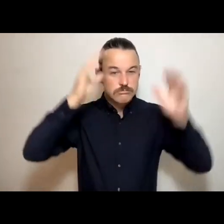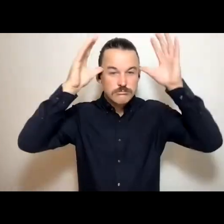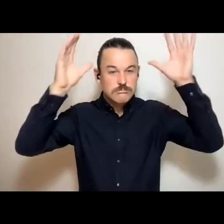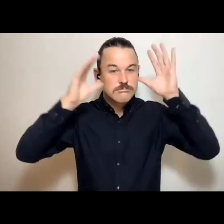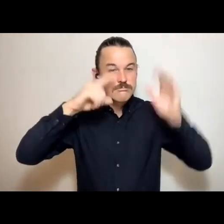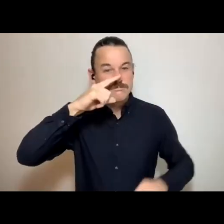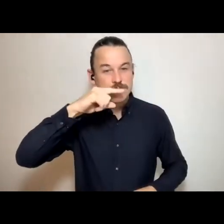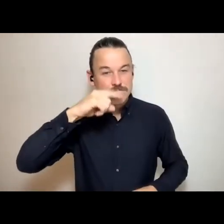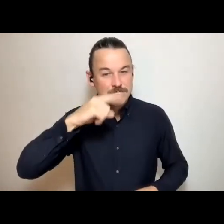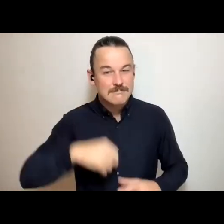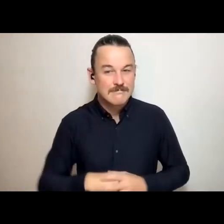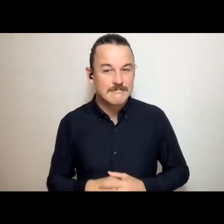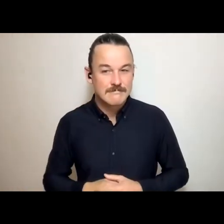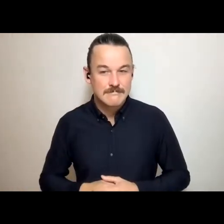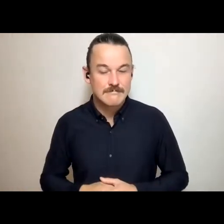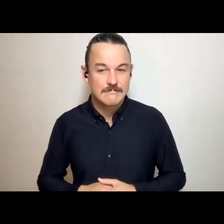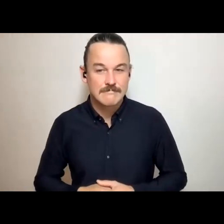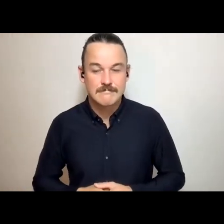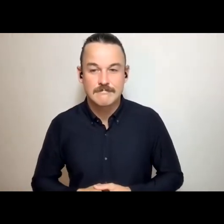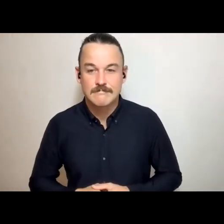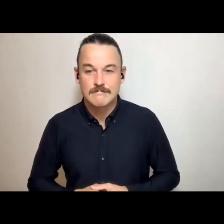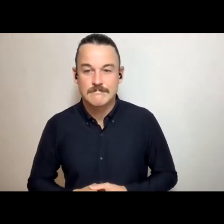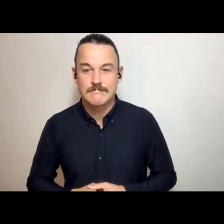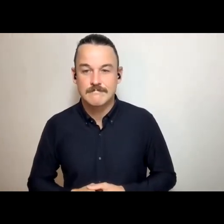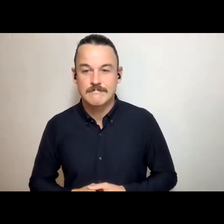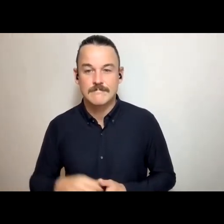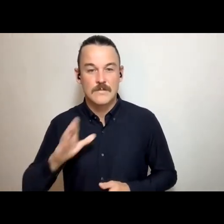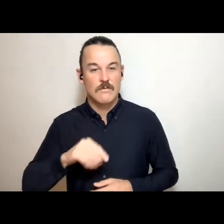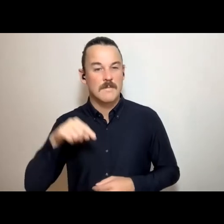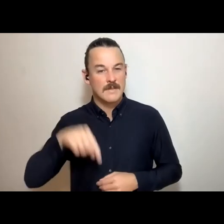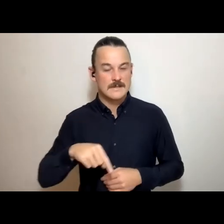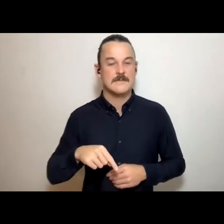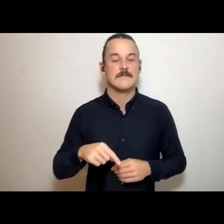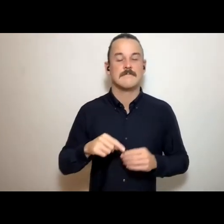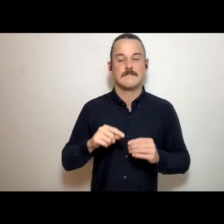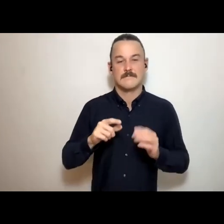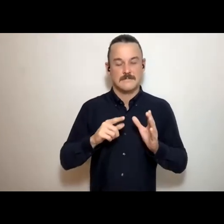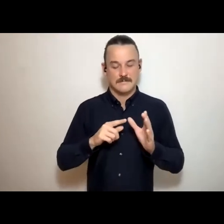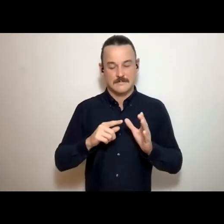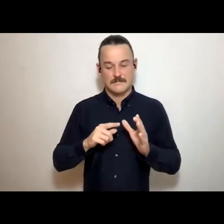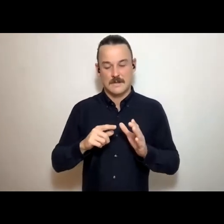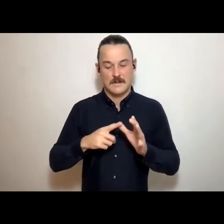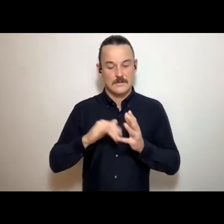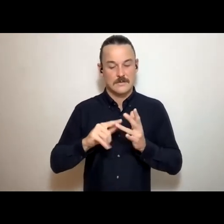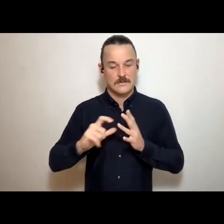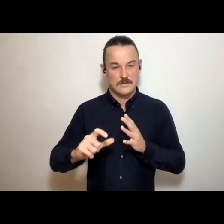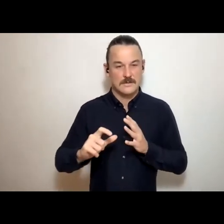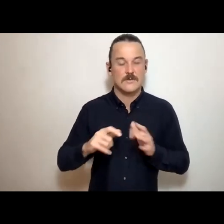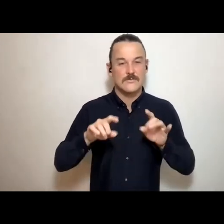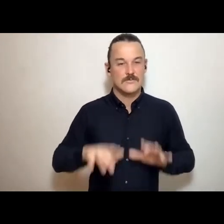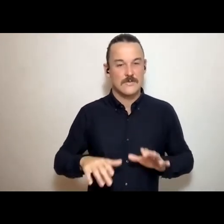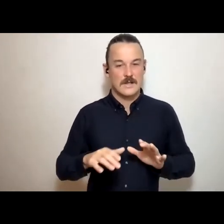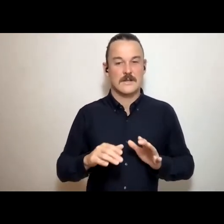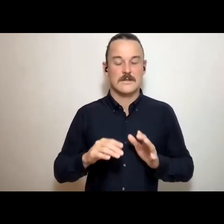members of the critical disability studies group within the Australian Sociological Association. I'd also like to recognise that we're presenting